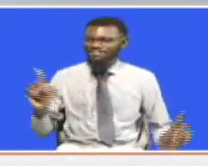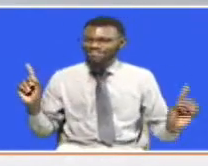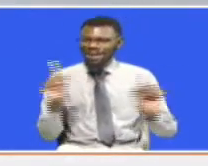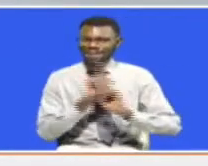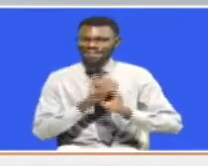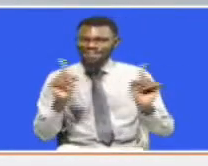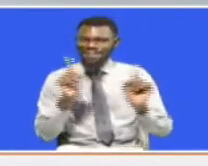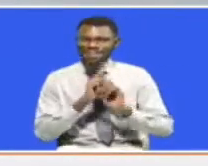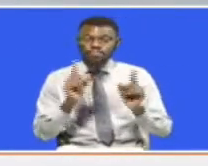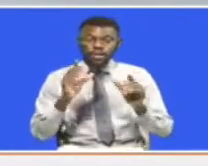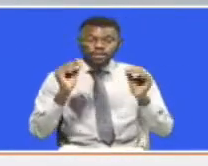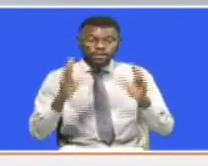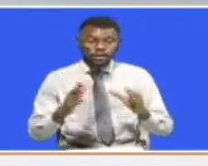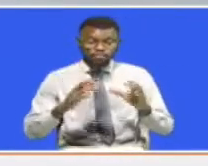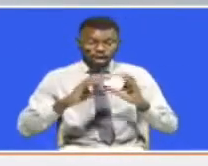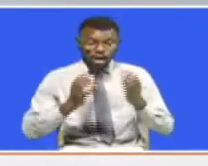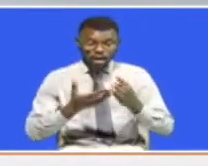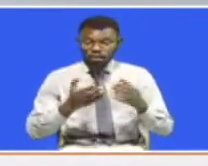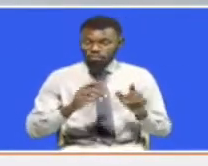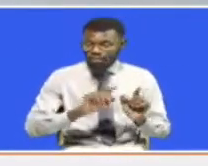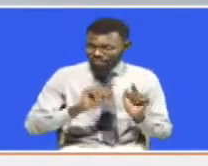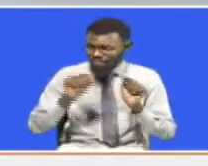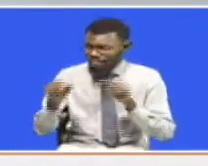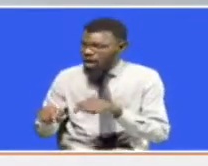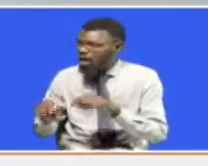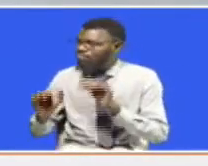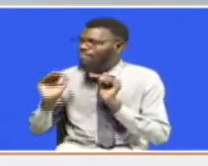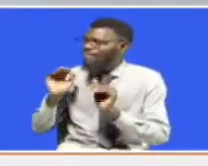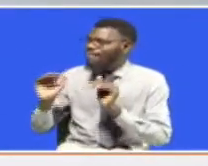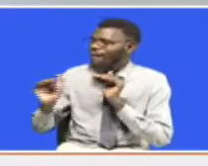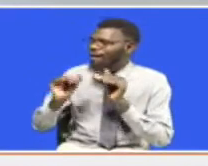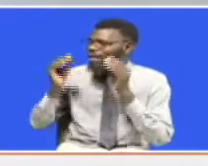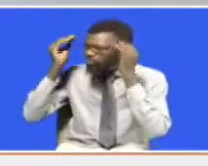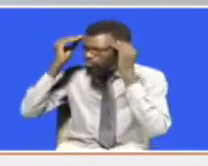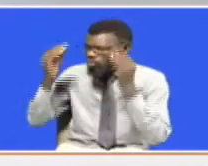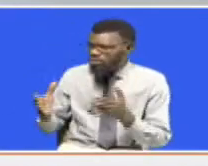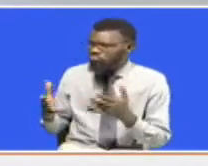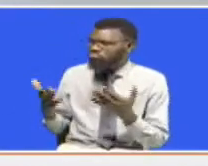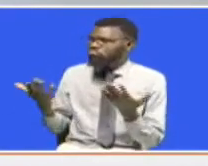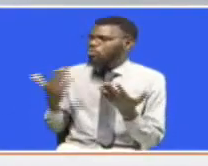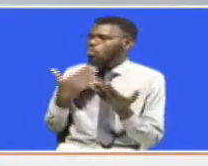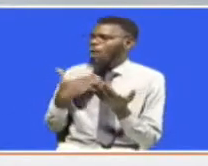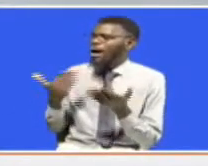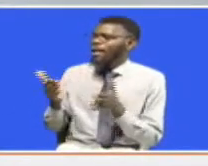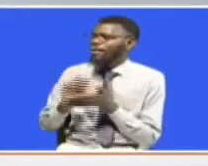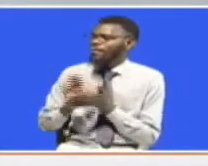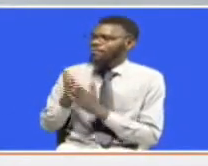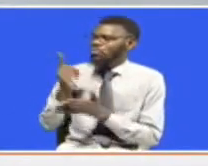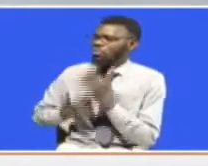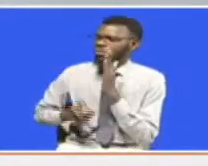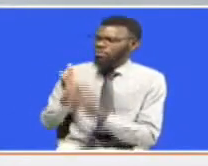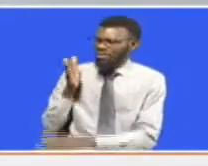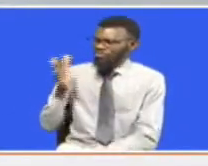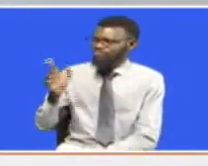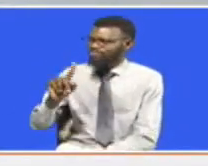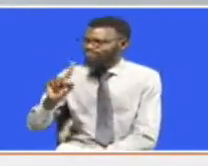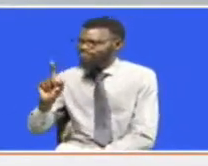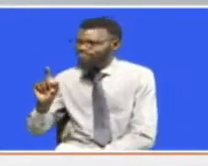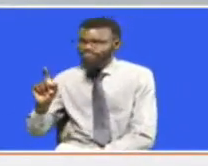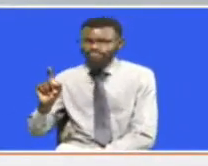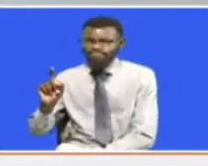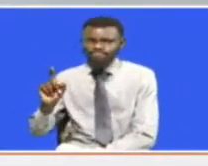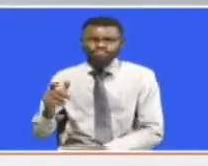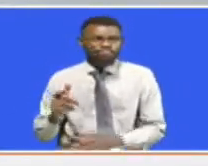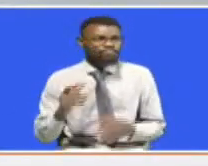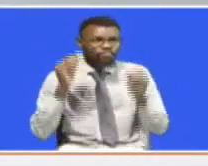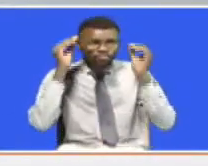you find a teacher just come to class and then ask learners that who you like to be to in future, and then you will just